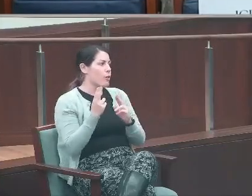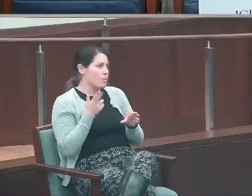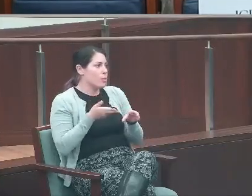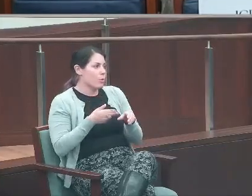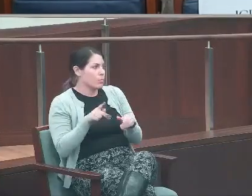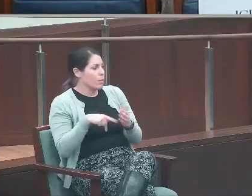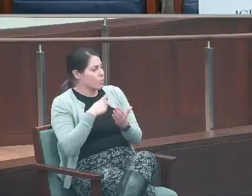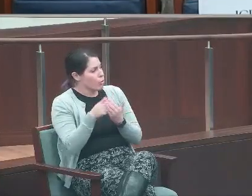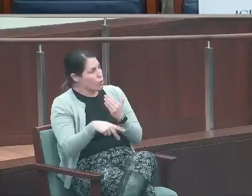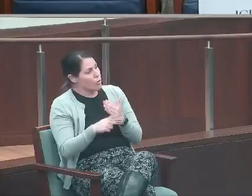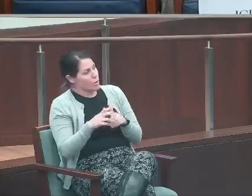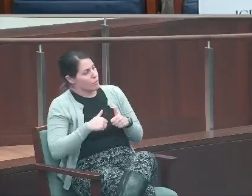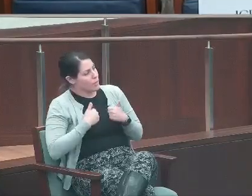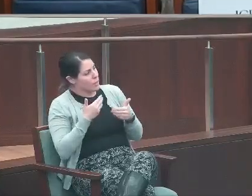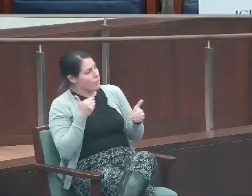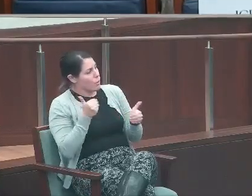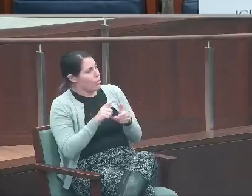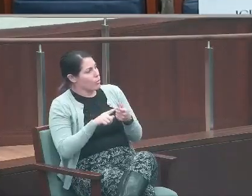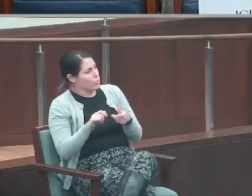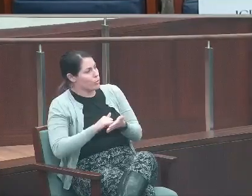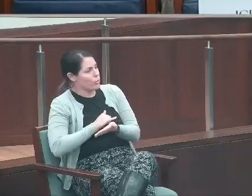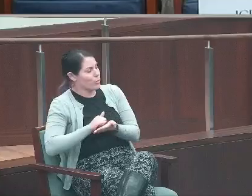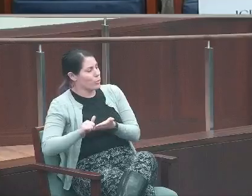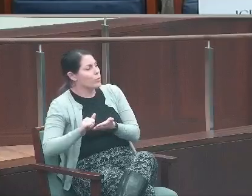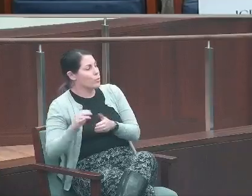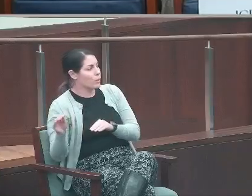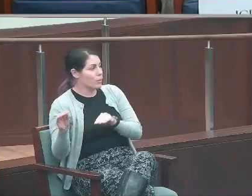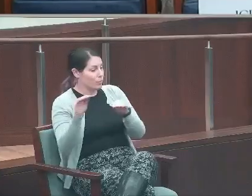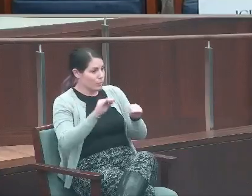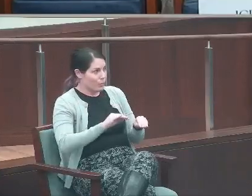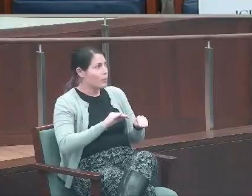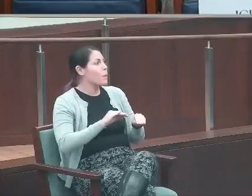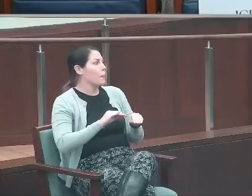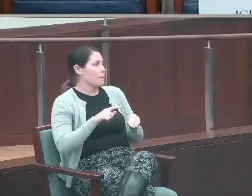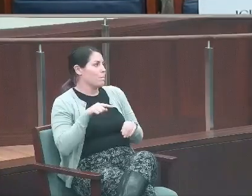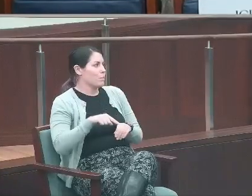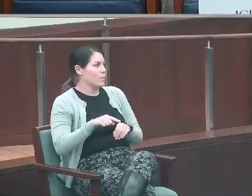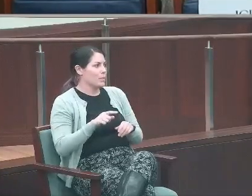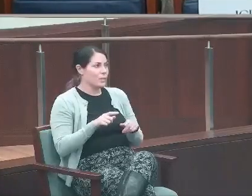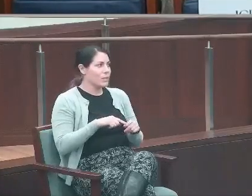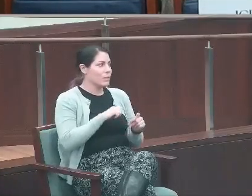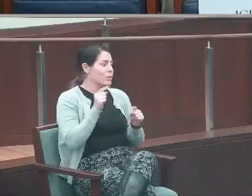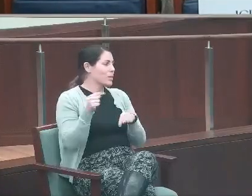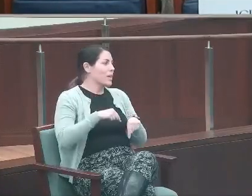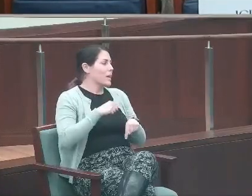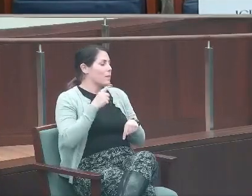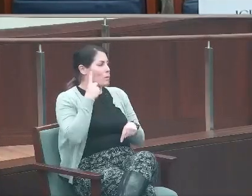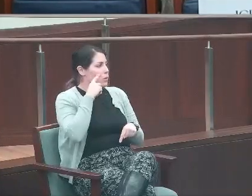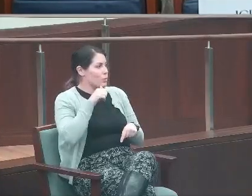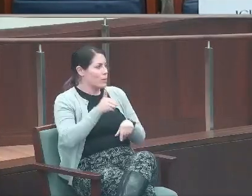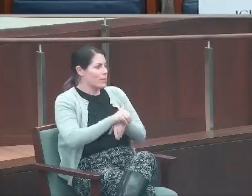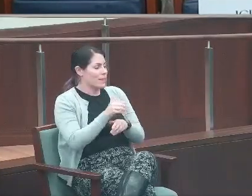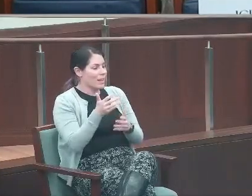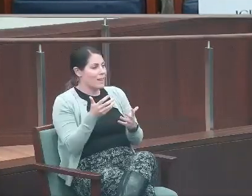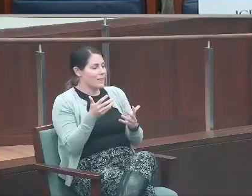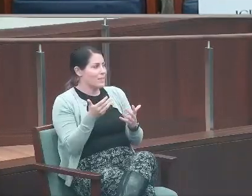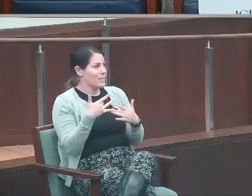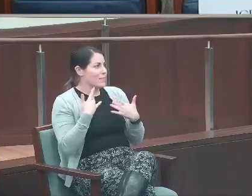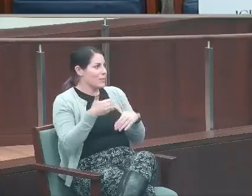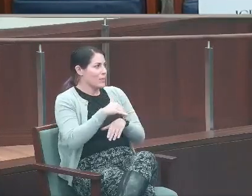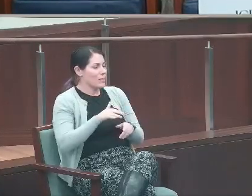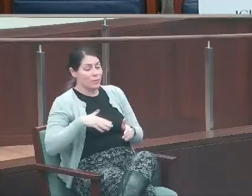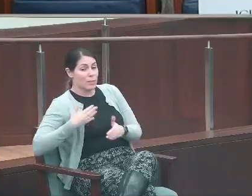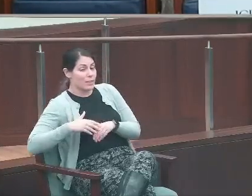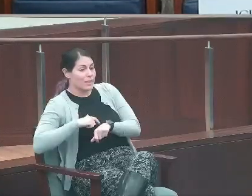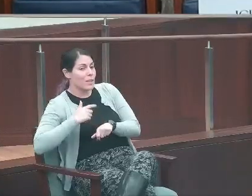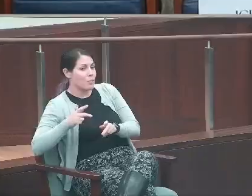and we oftentimes schlep to a city far away to hang out together. Next time at our place. So, look, you